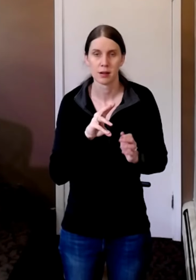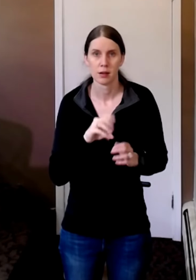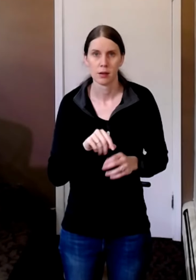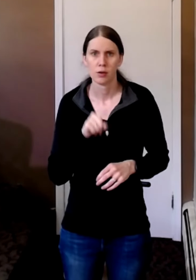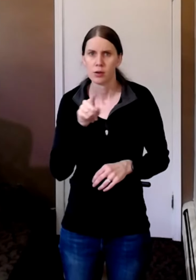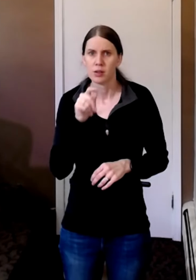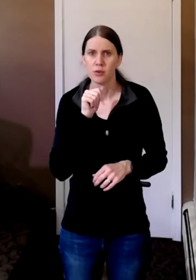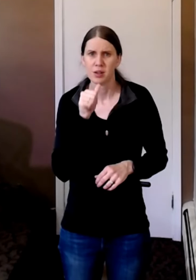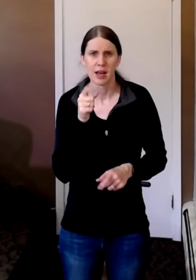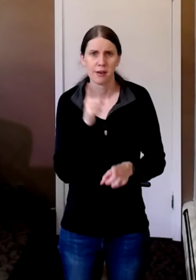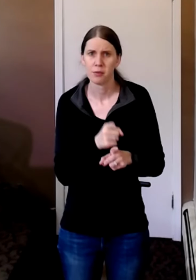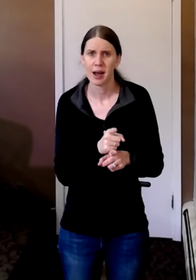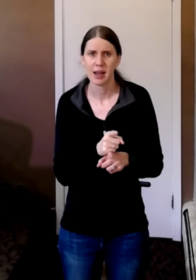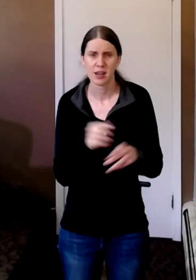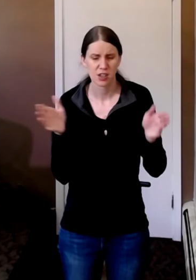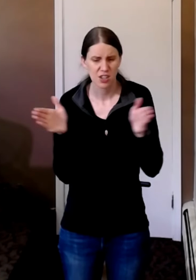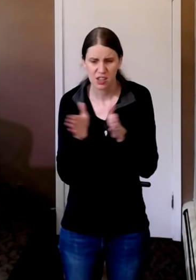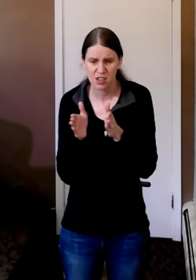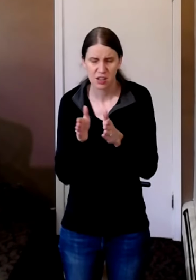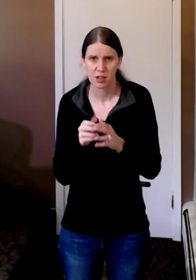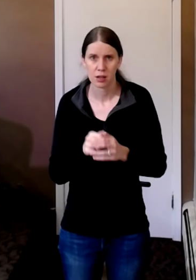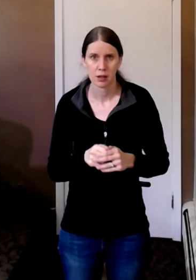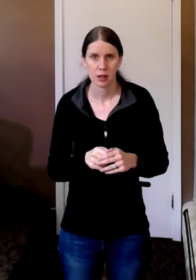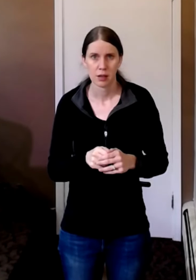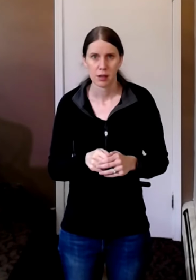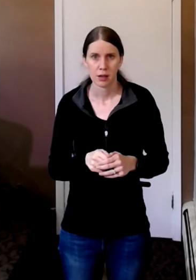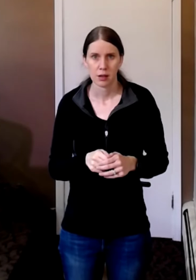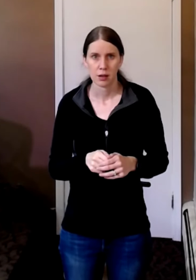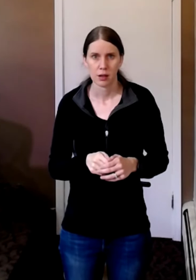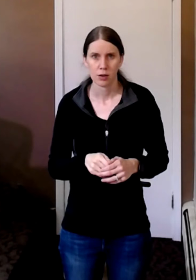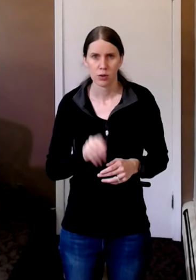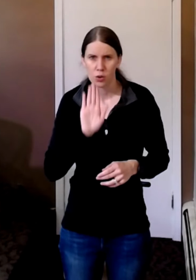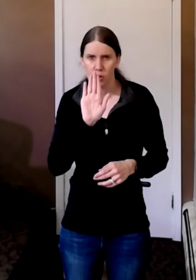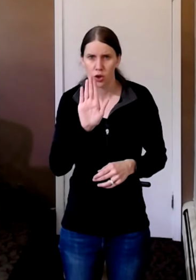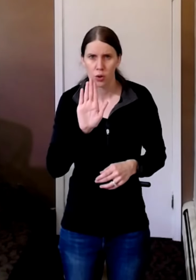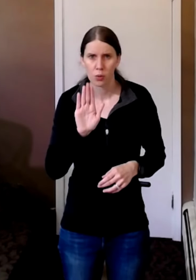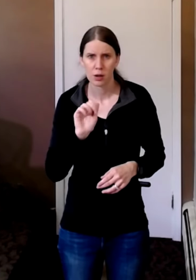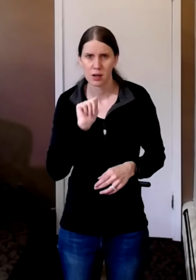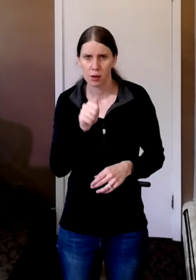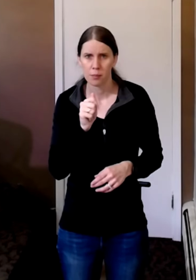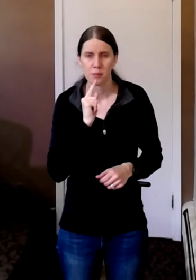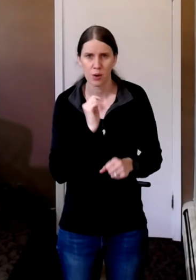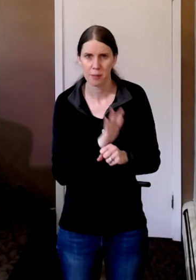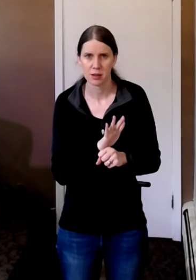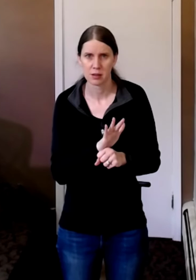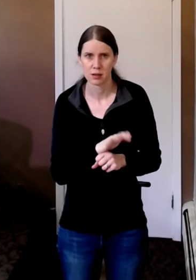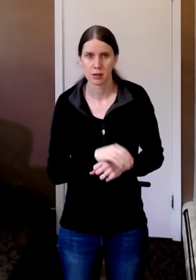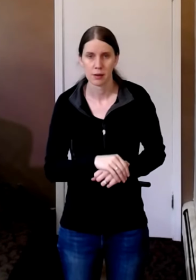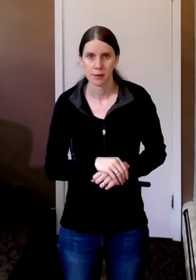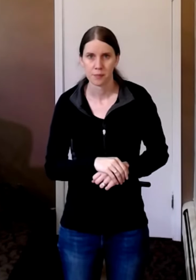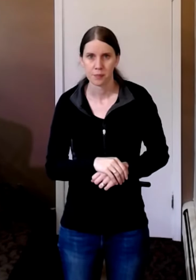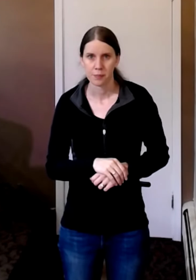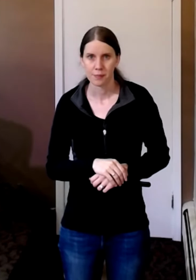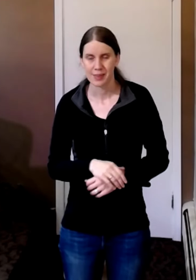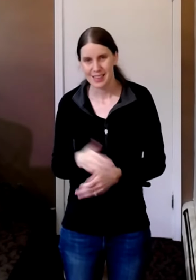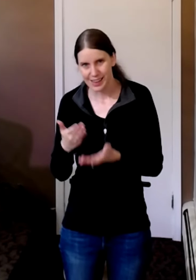not straitened, you are not narrowed in this, but ye are straitened in your own bowels. A lot of the